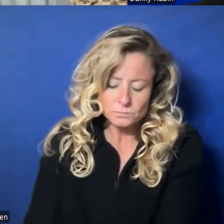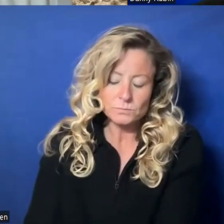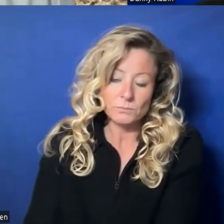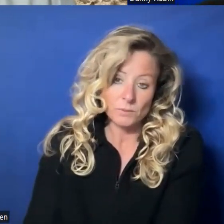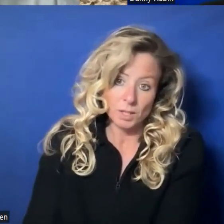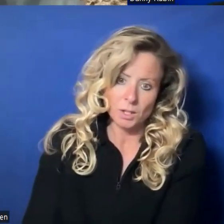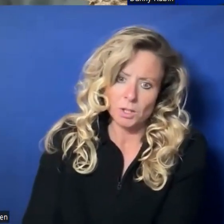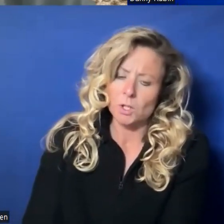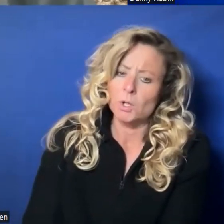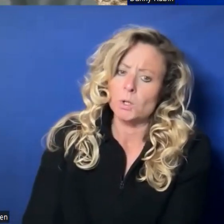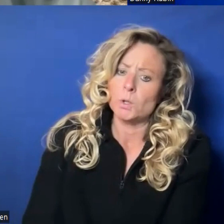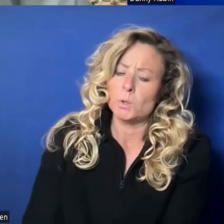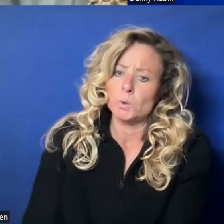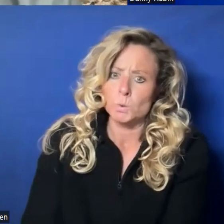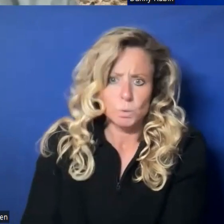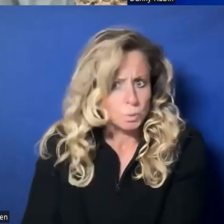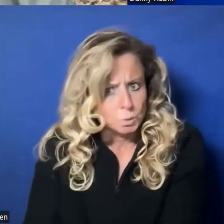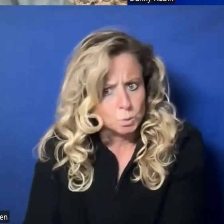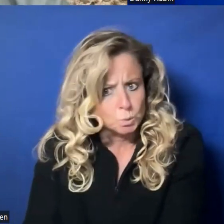So,